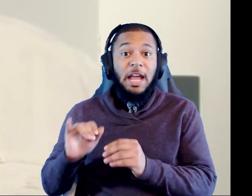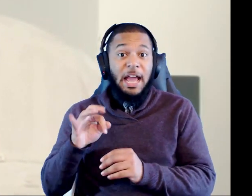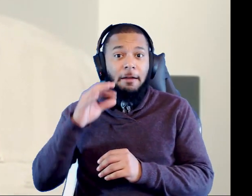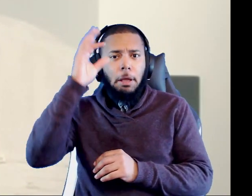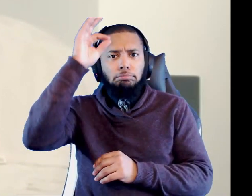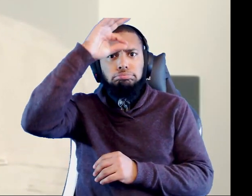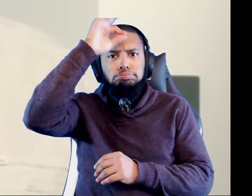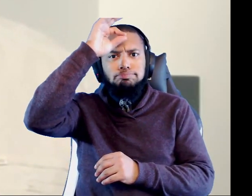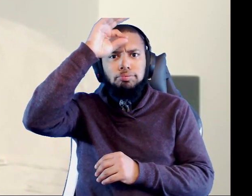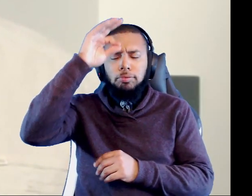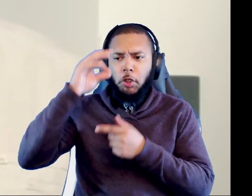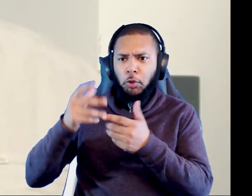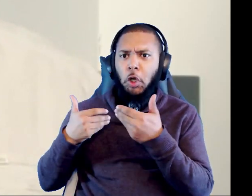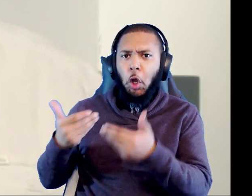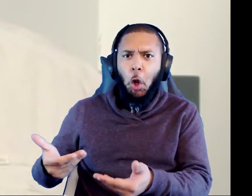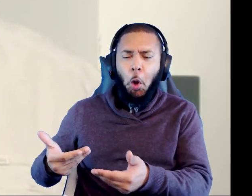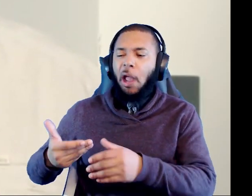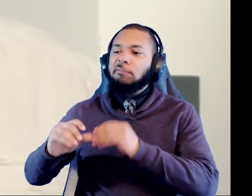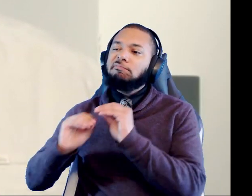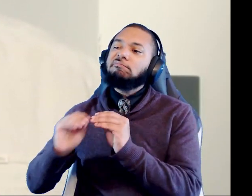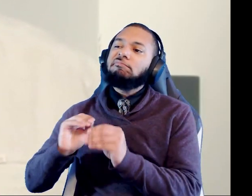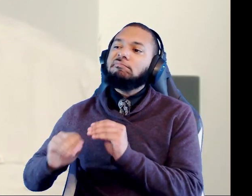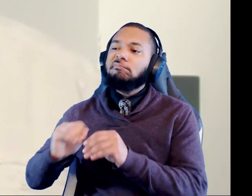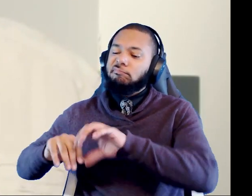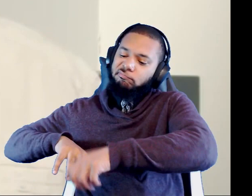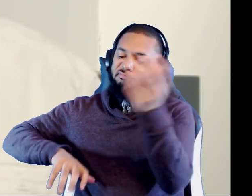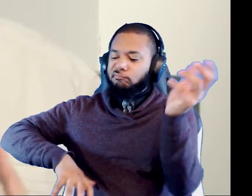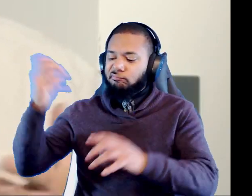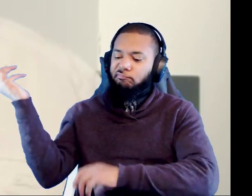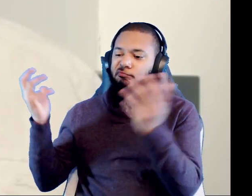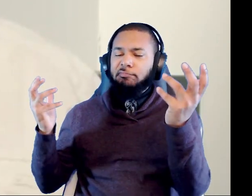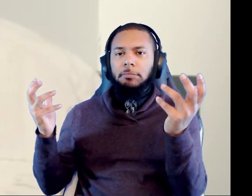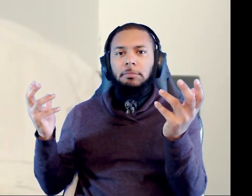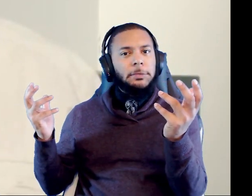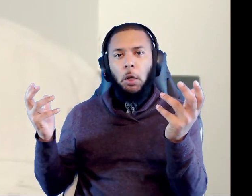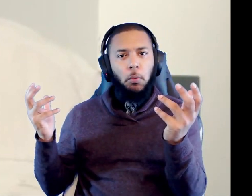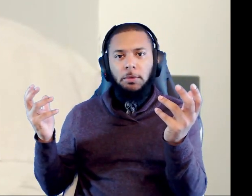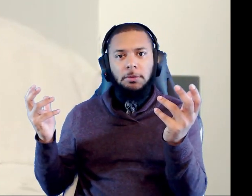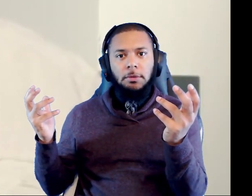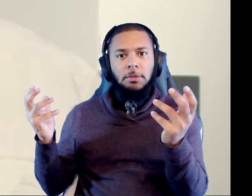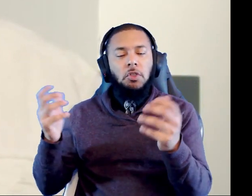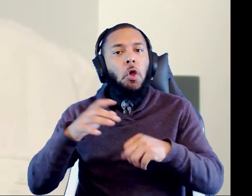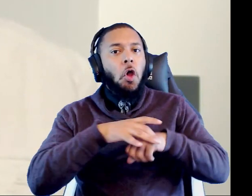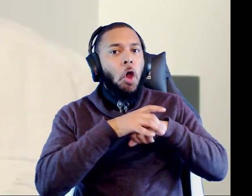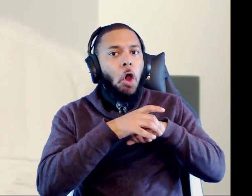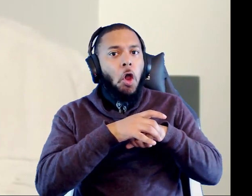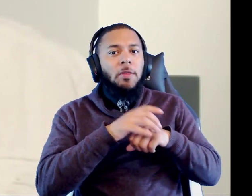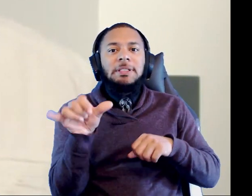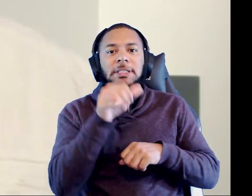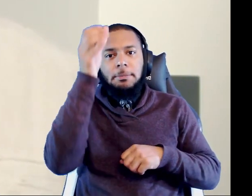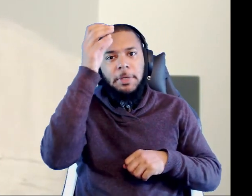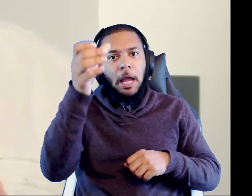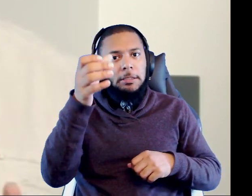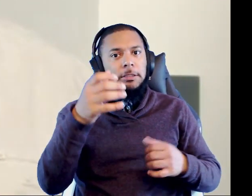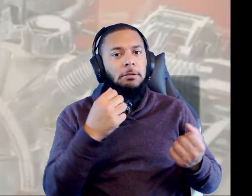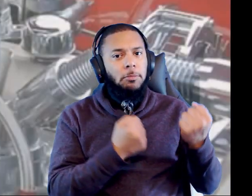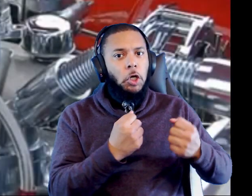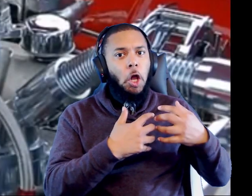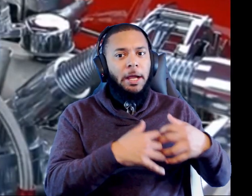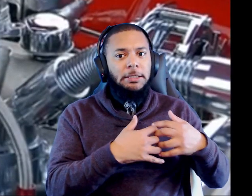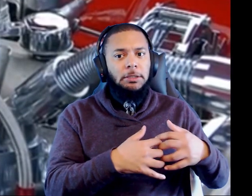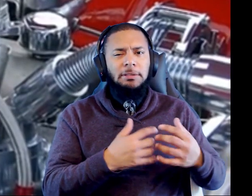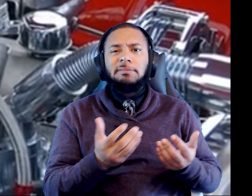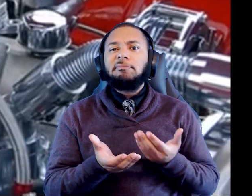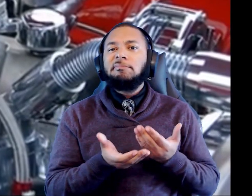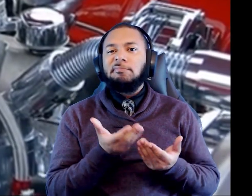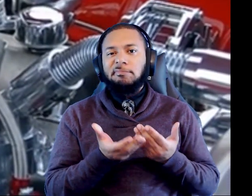how any of the systems of a car engine work together. So I like to think of the Earth as more like a car engine. It makes for an easy